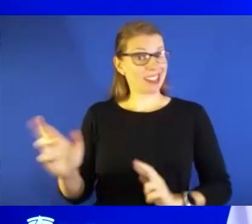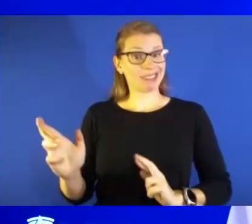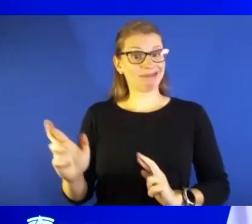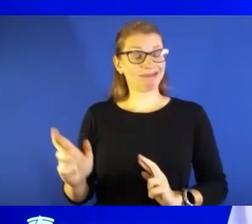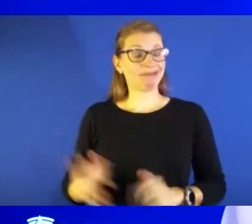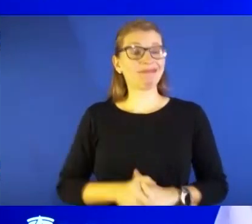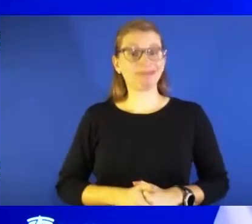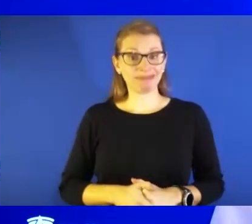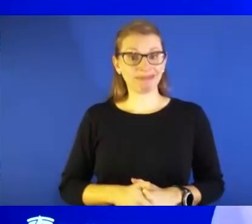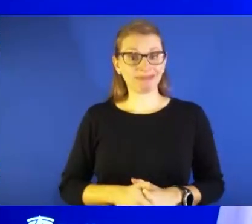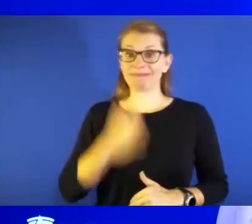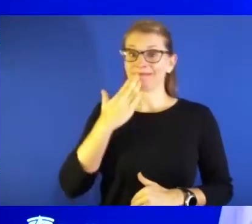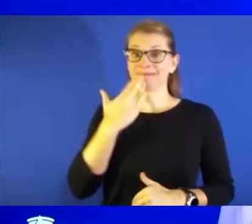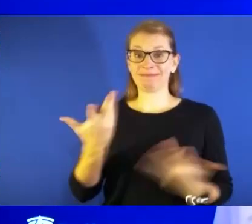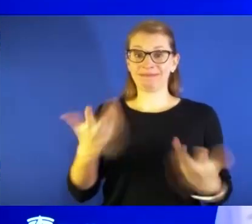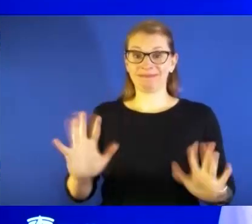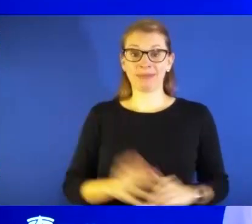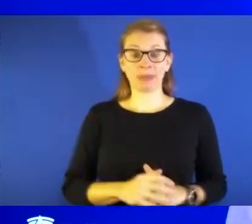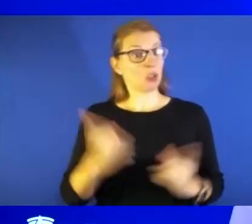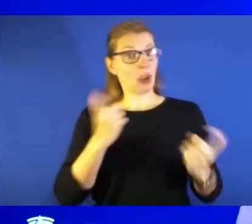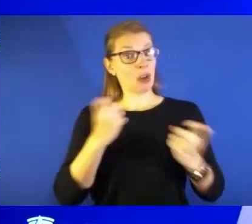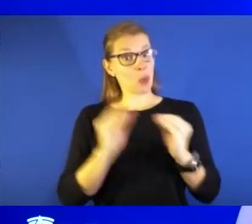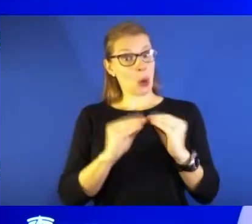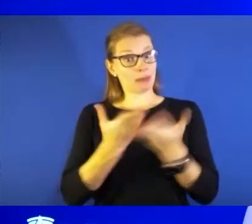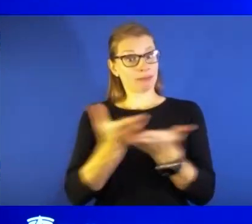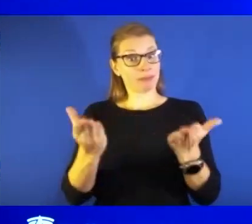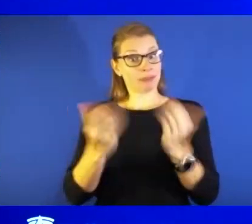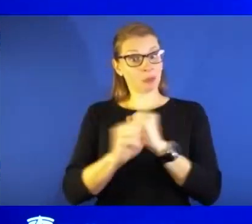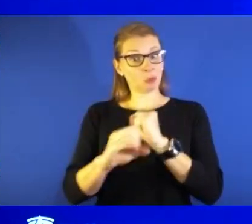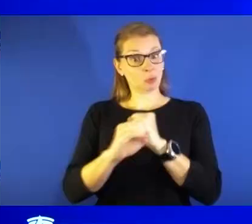Thank you. Other questions?